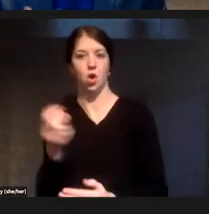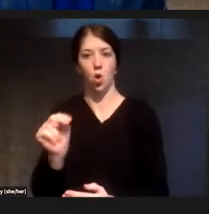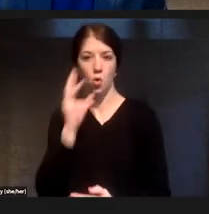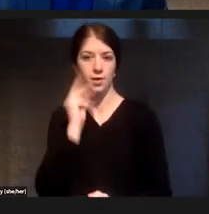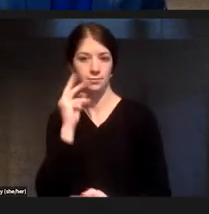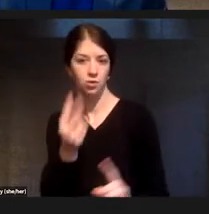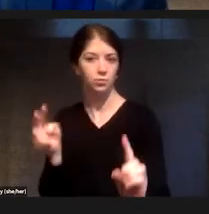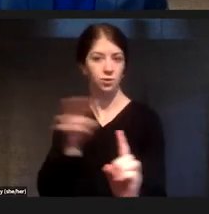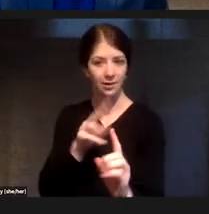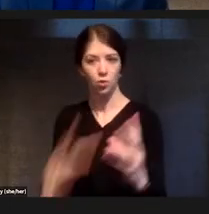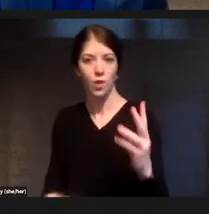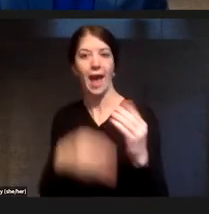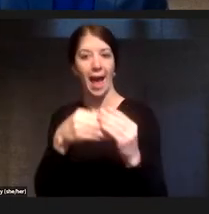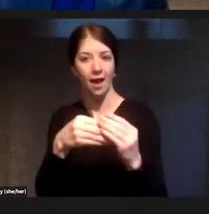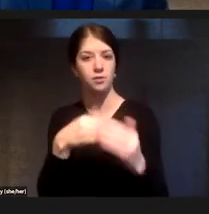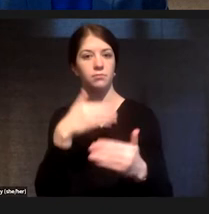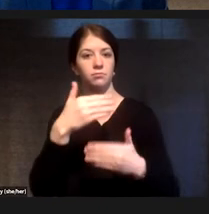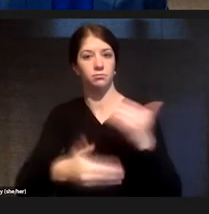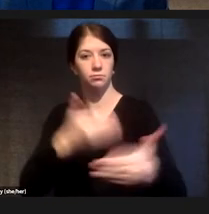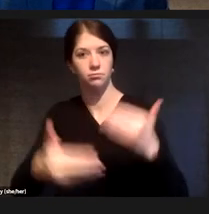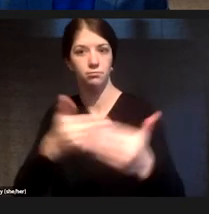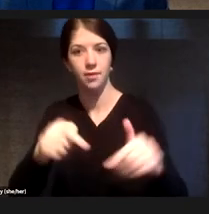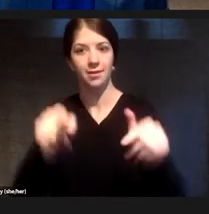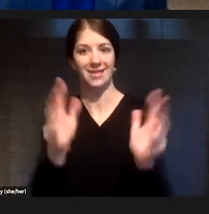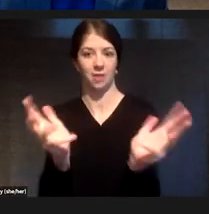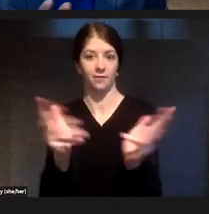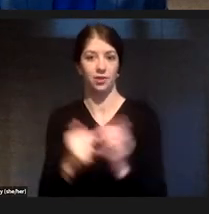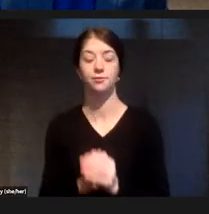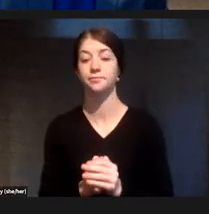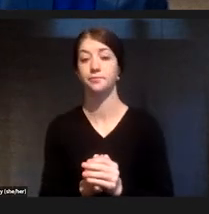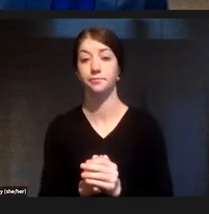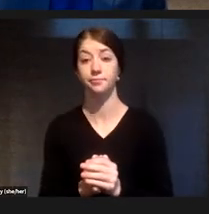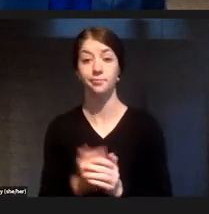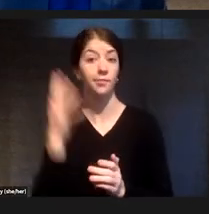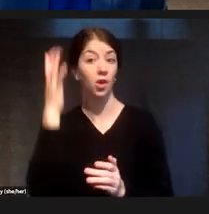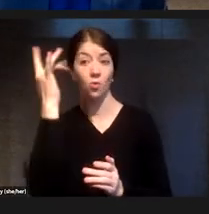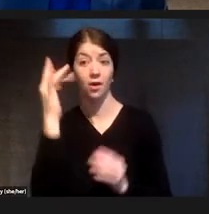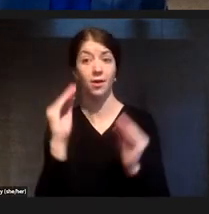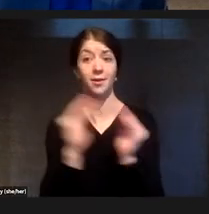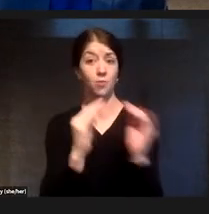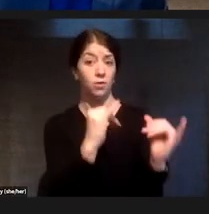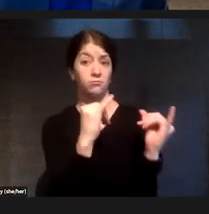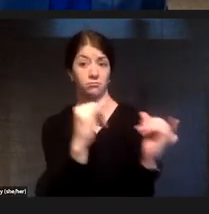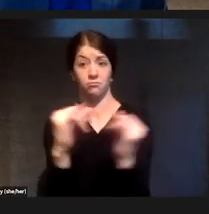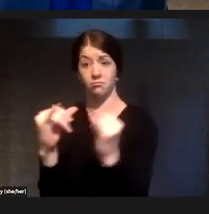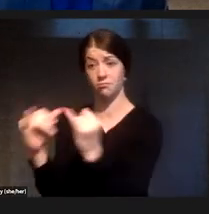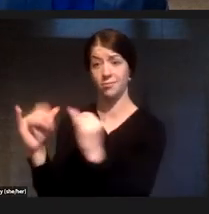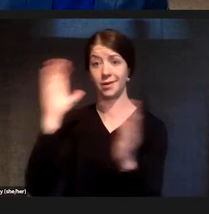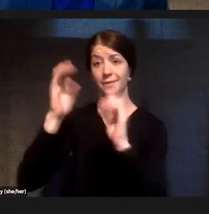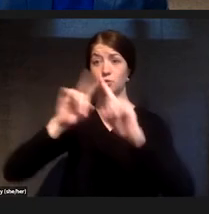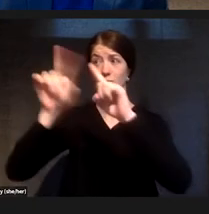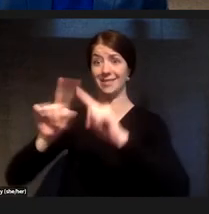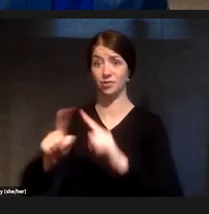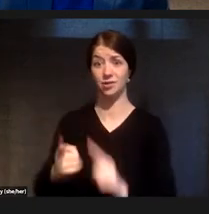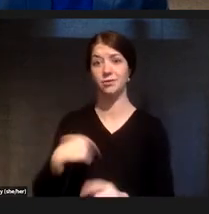to the chorus of voices to engage in this conversation. Because we are all much more similar than we are different, and we can learn from our